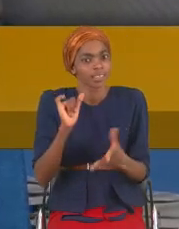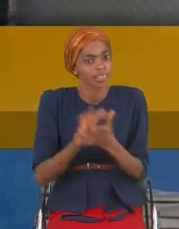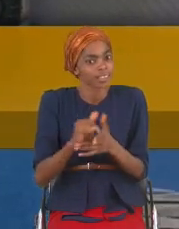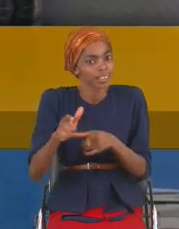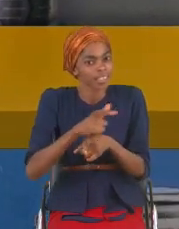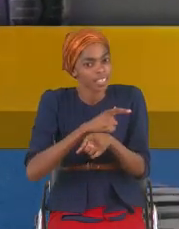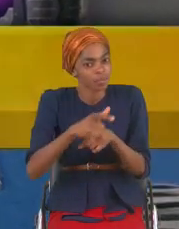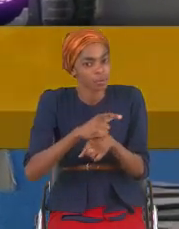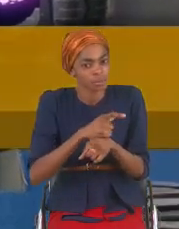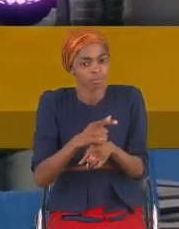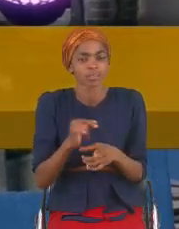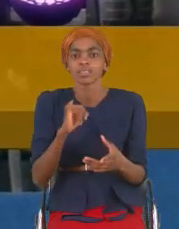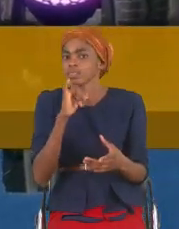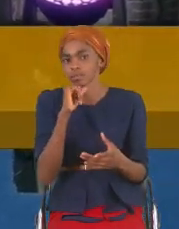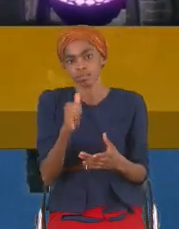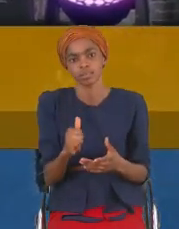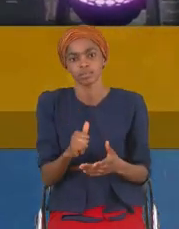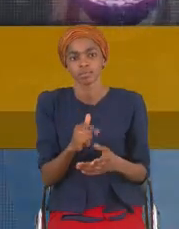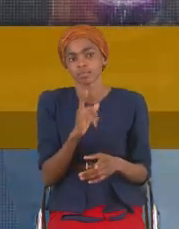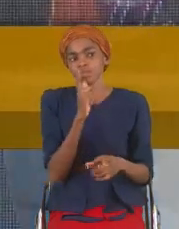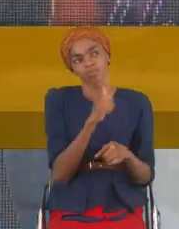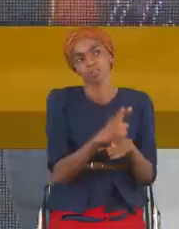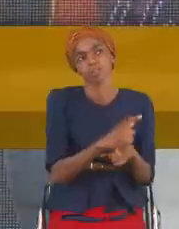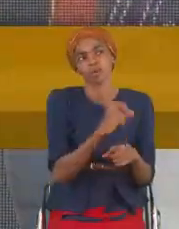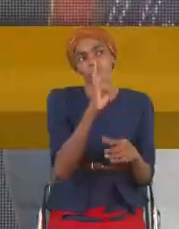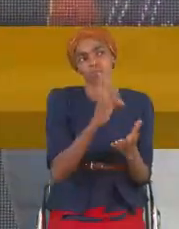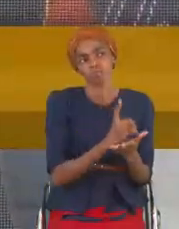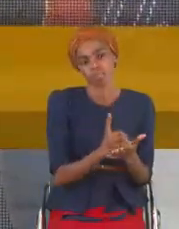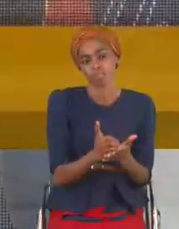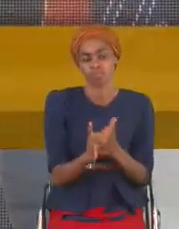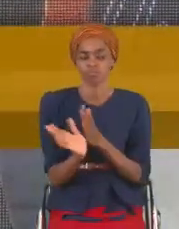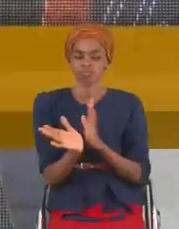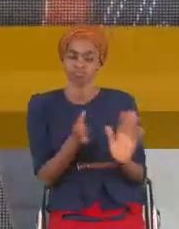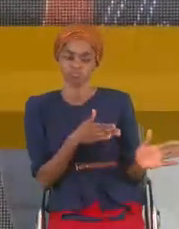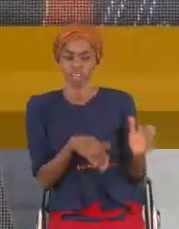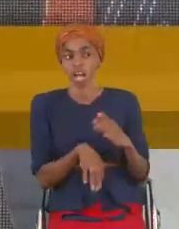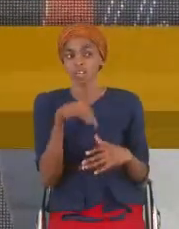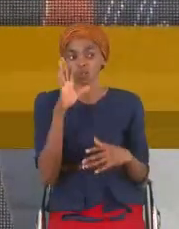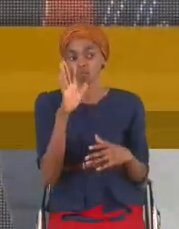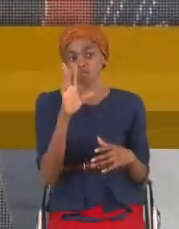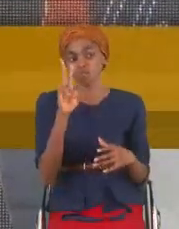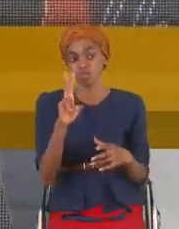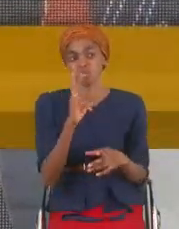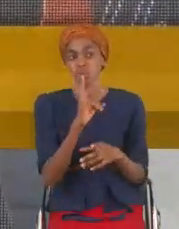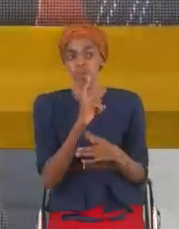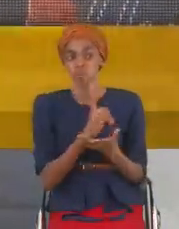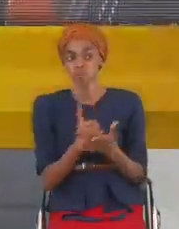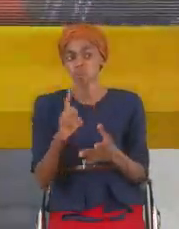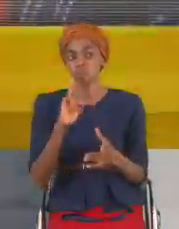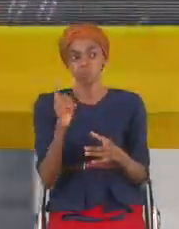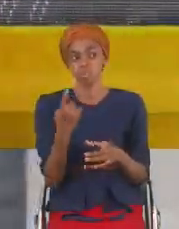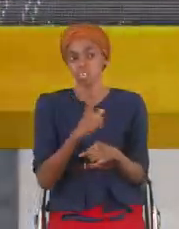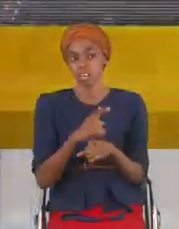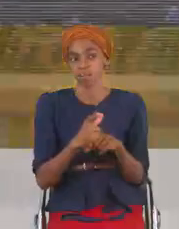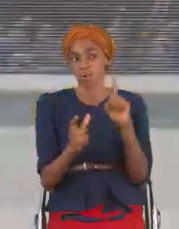that laboreth, it doesn't just labor 1 week out of 52 weeks of the year. It's